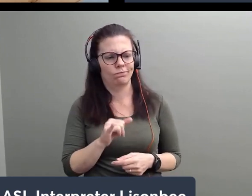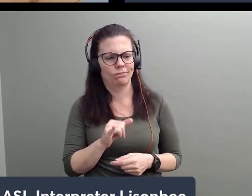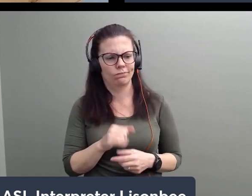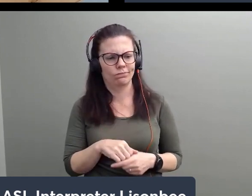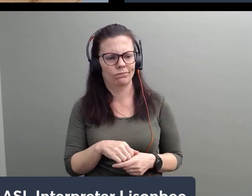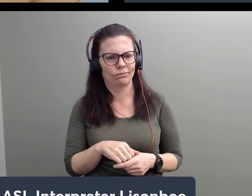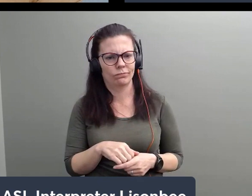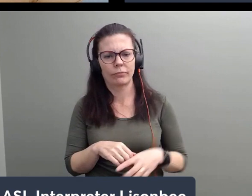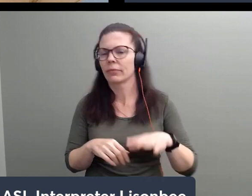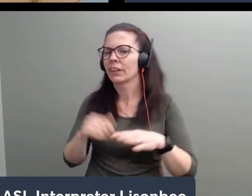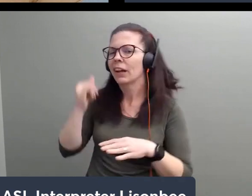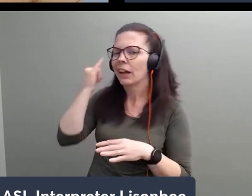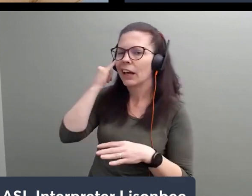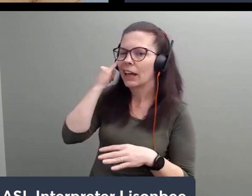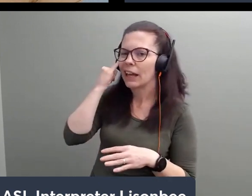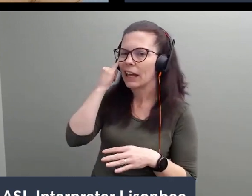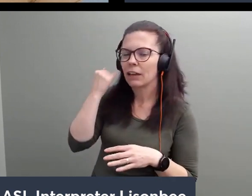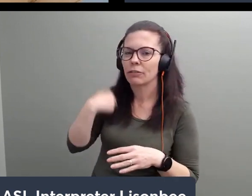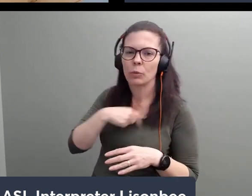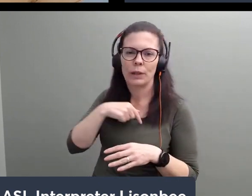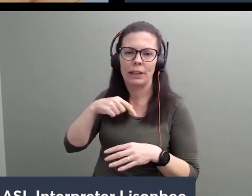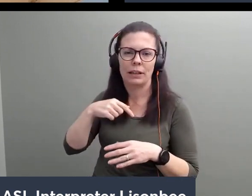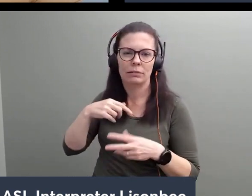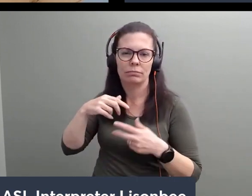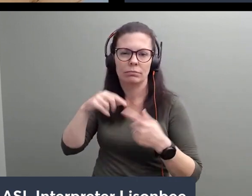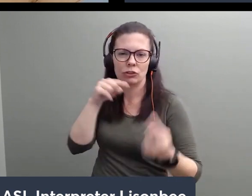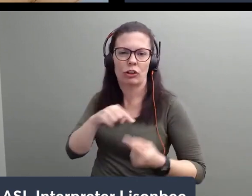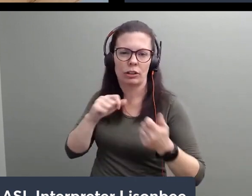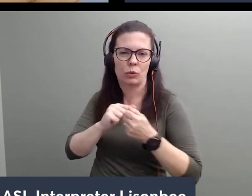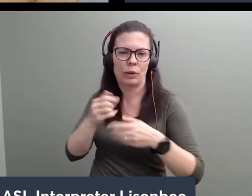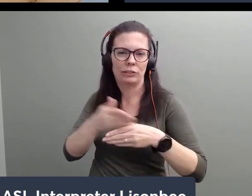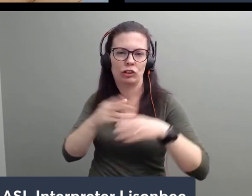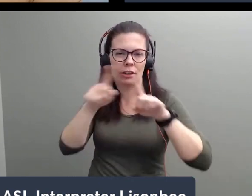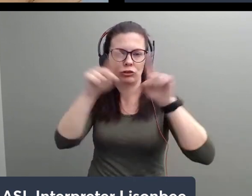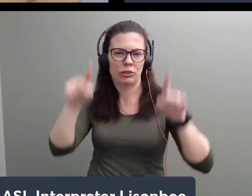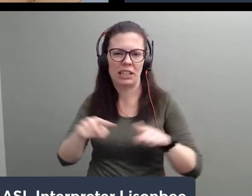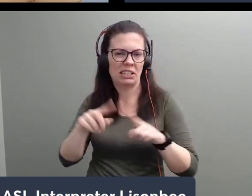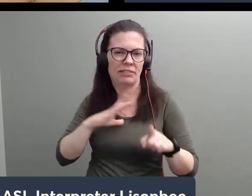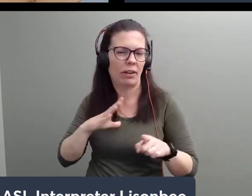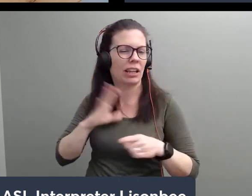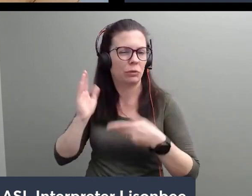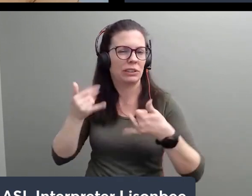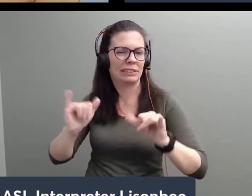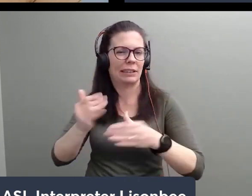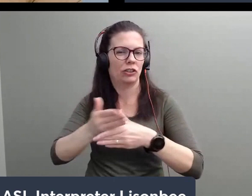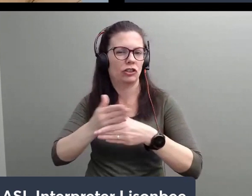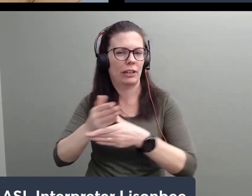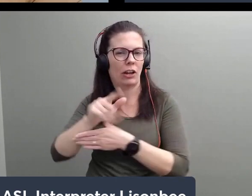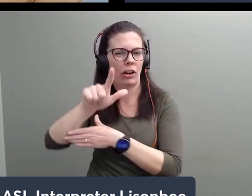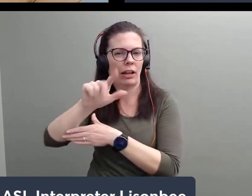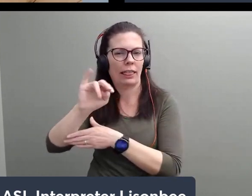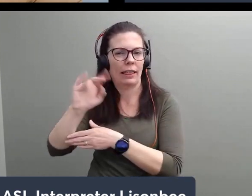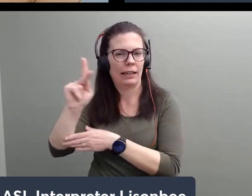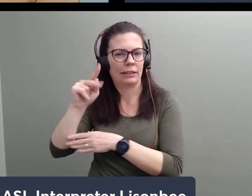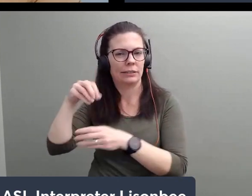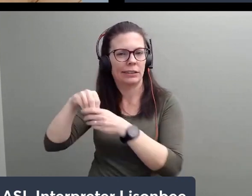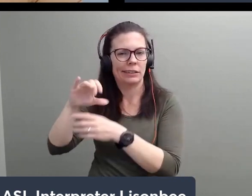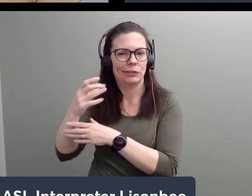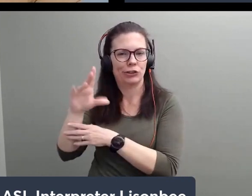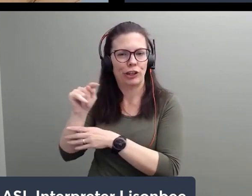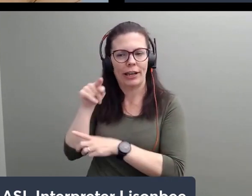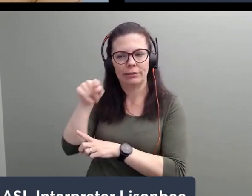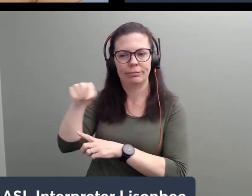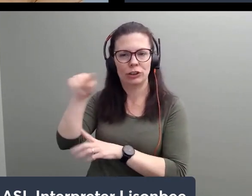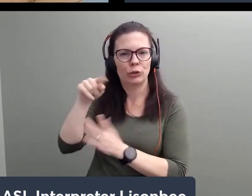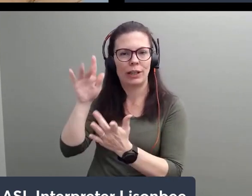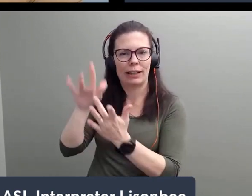Well, if we have some screen sharing problems, that's okay. We'll still put that that link into the chat for everyone.